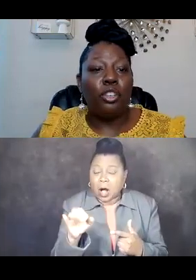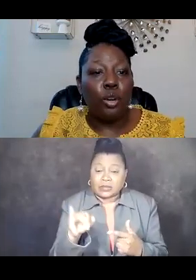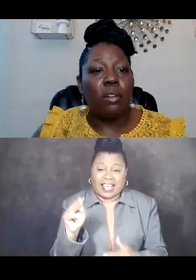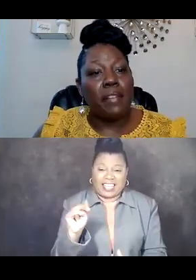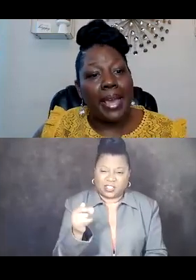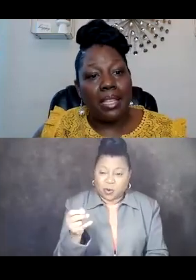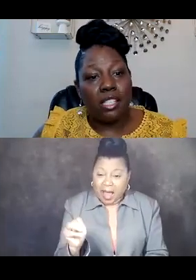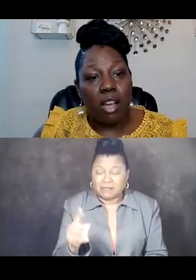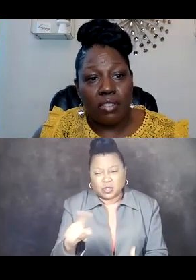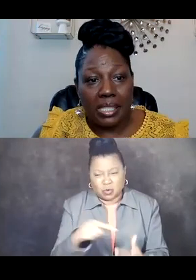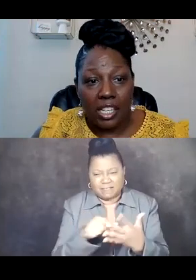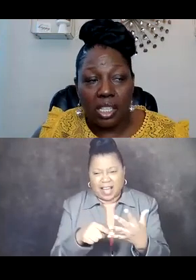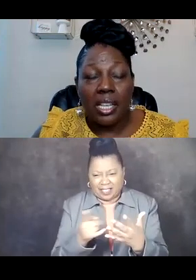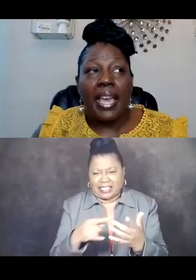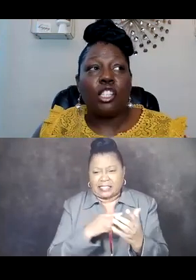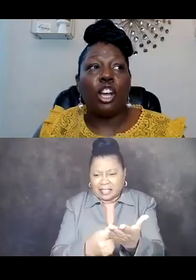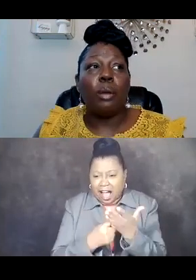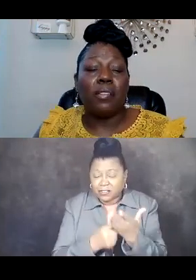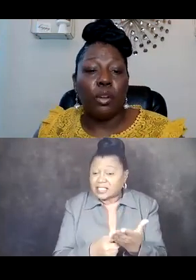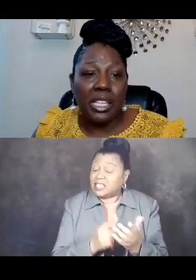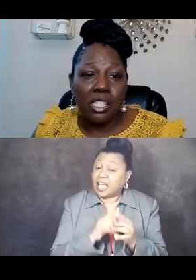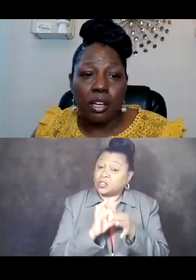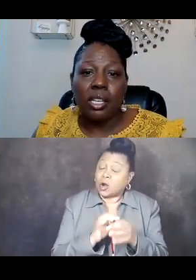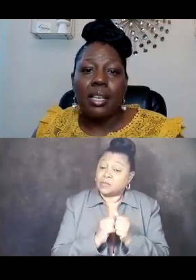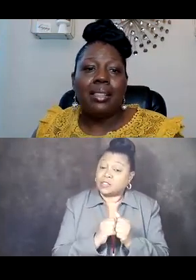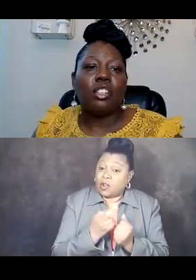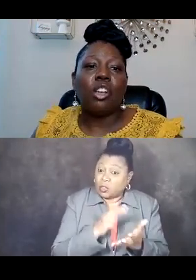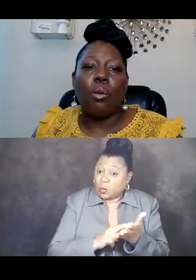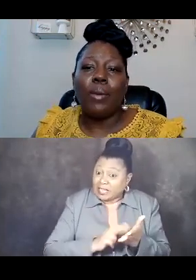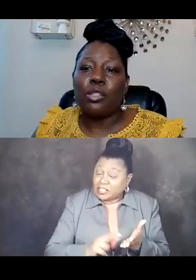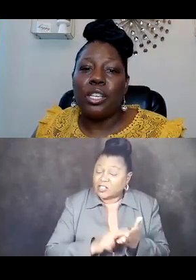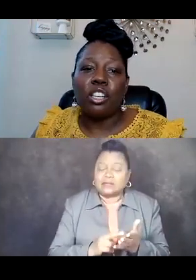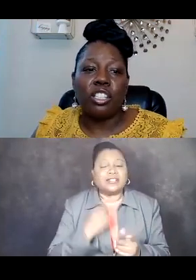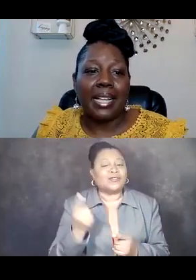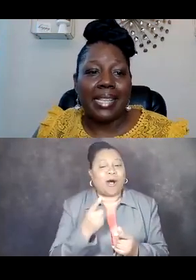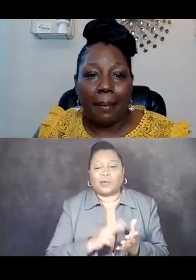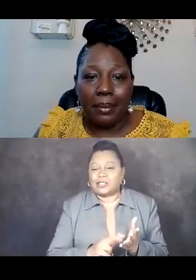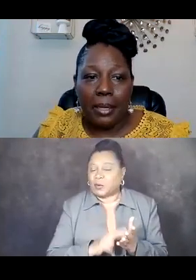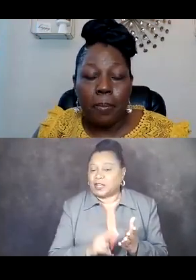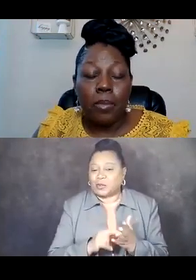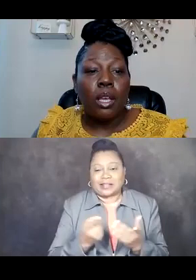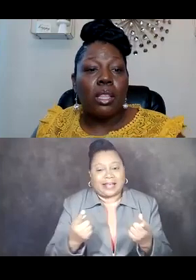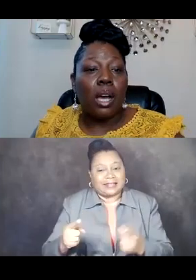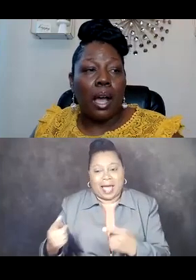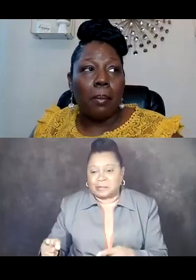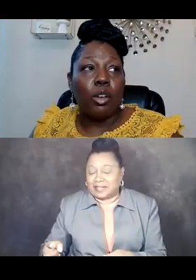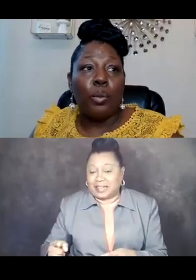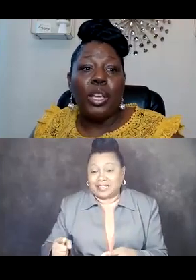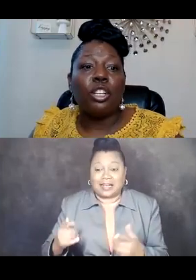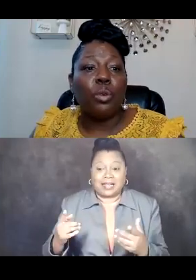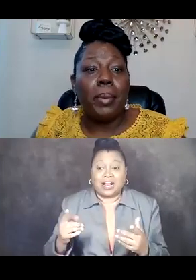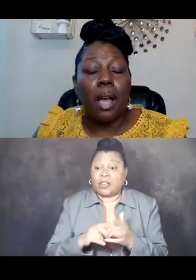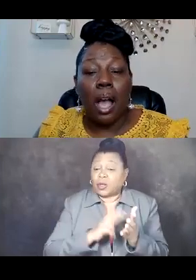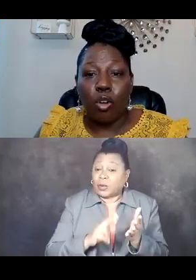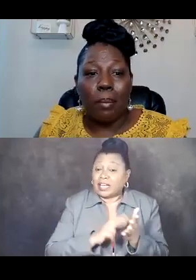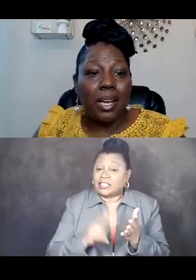Instagram, you will find these conversations. In terms of the research, there's always research that's happening. The